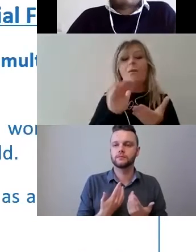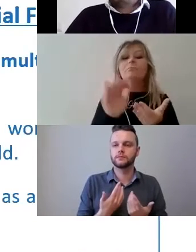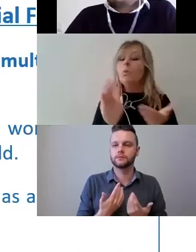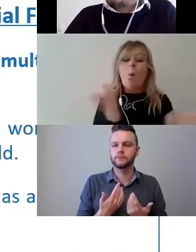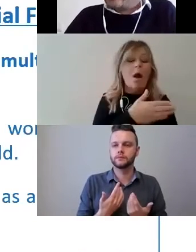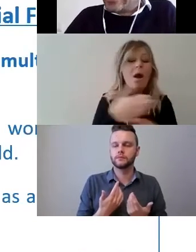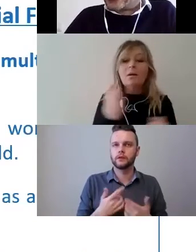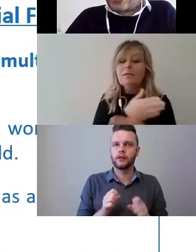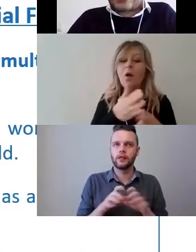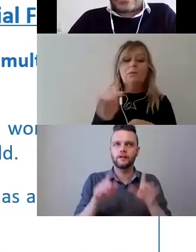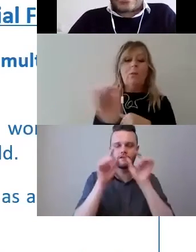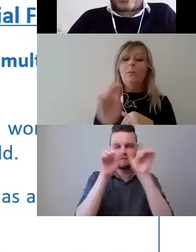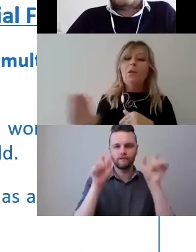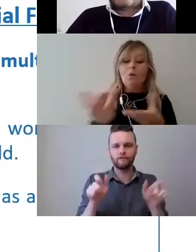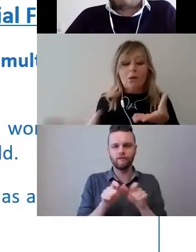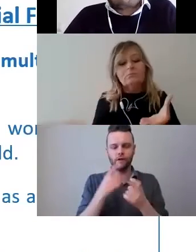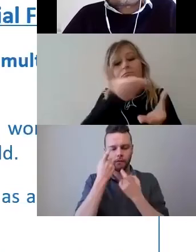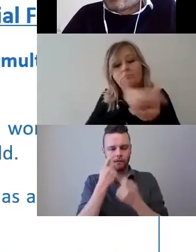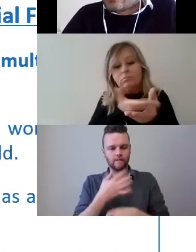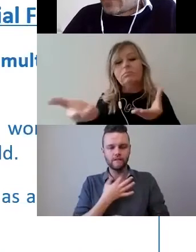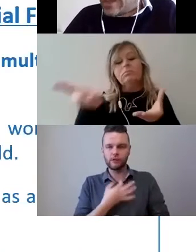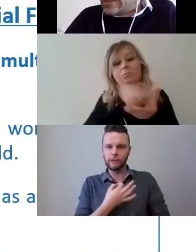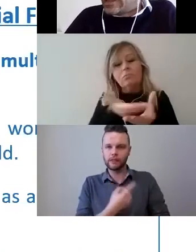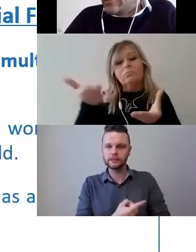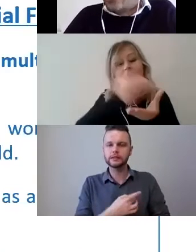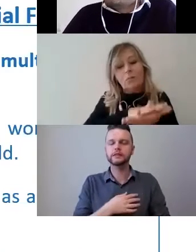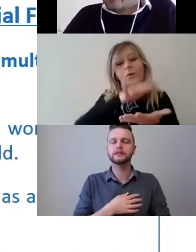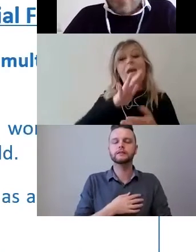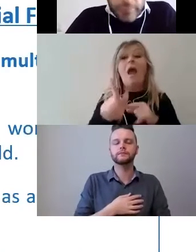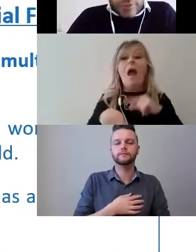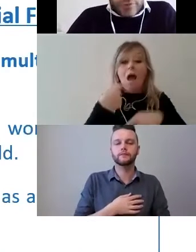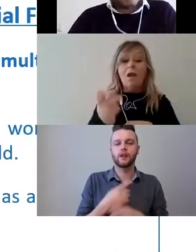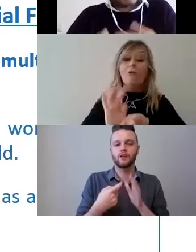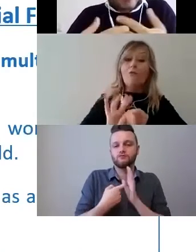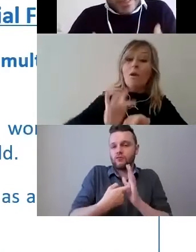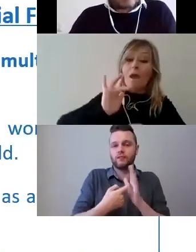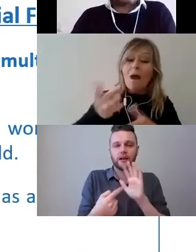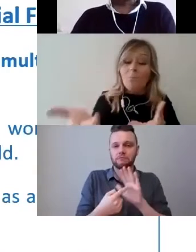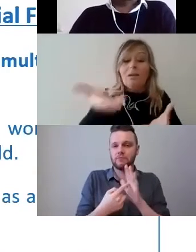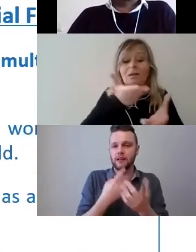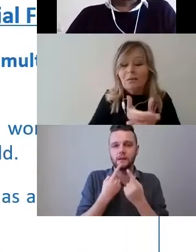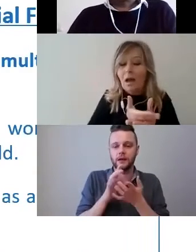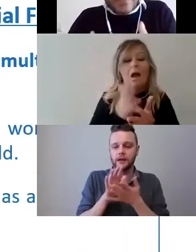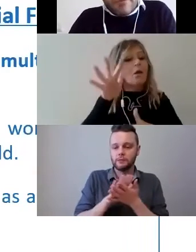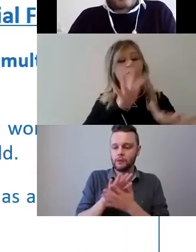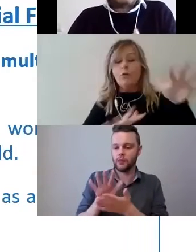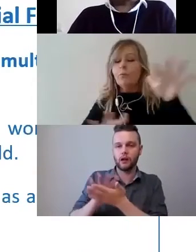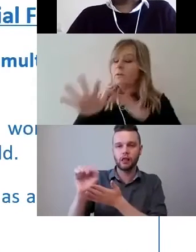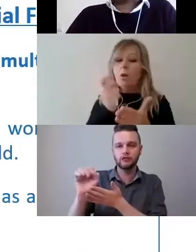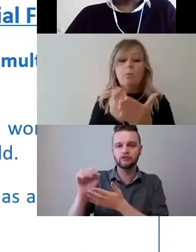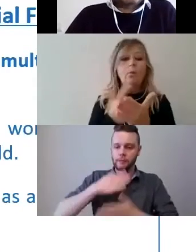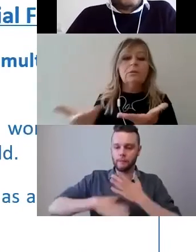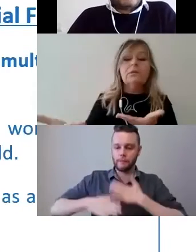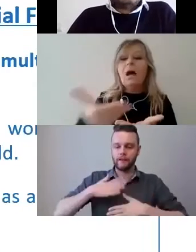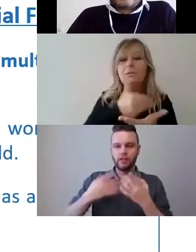frame of vulnerabilities and relevant information on cultural, behavioral